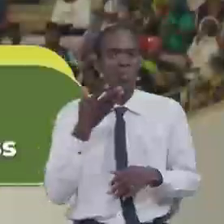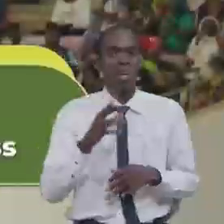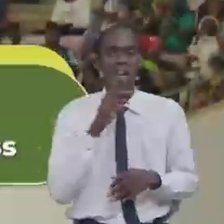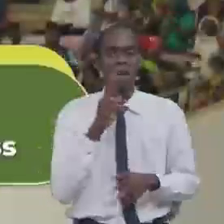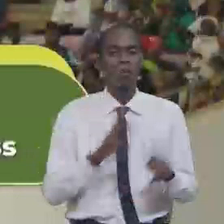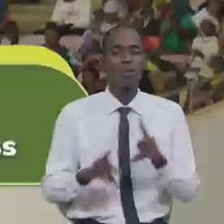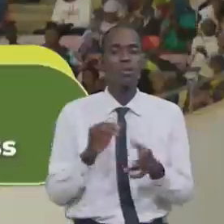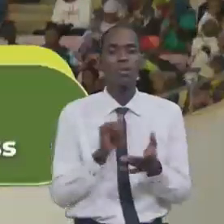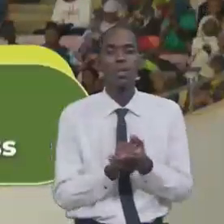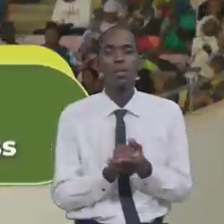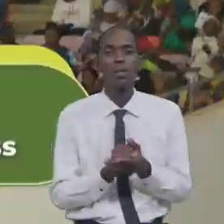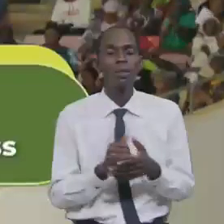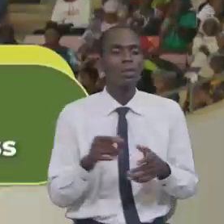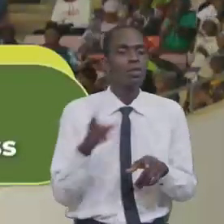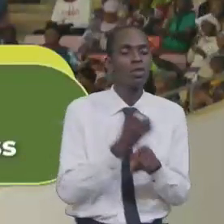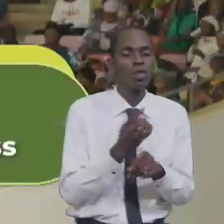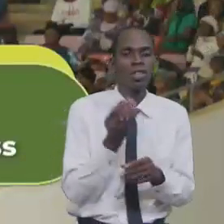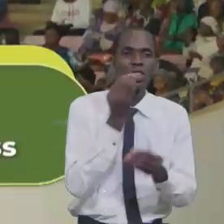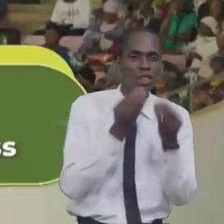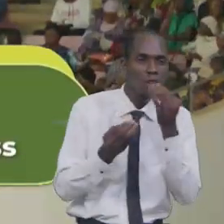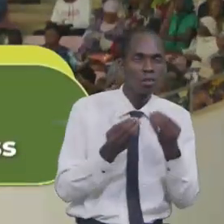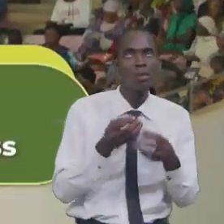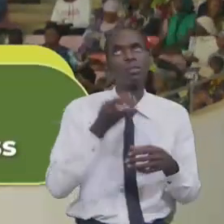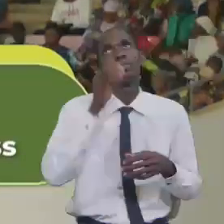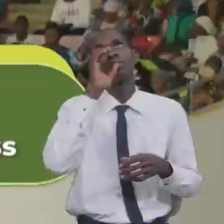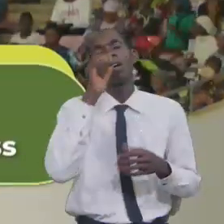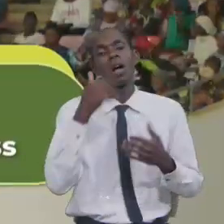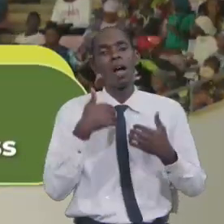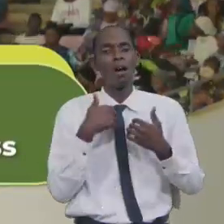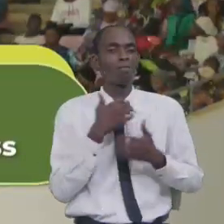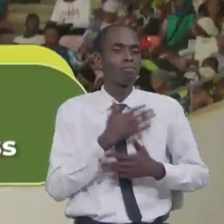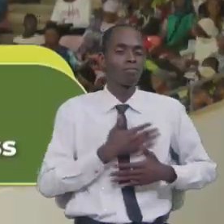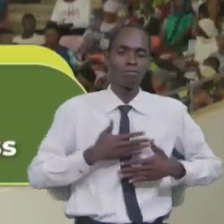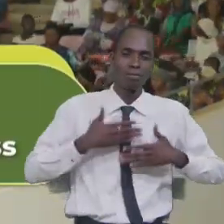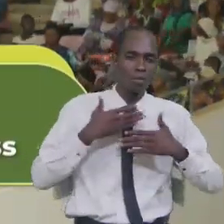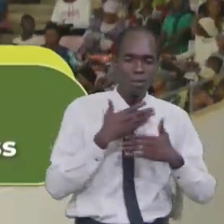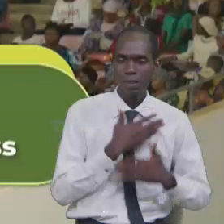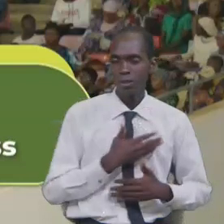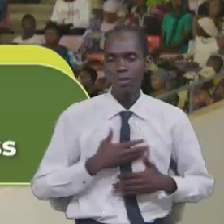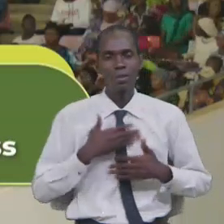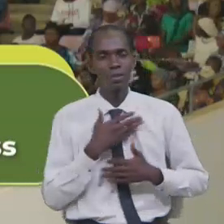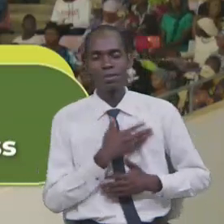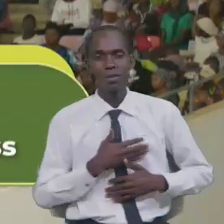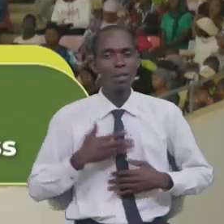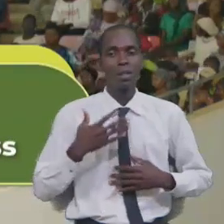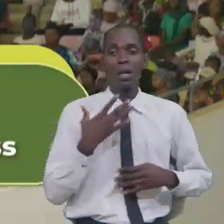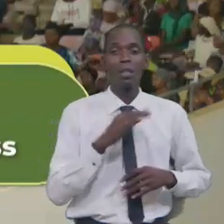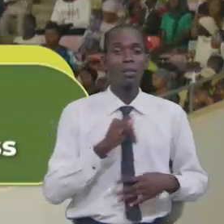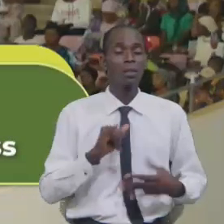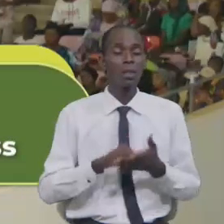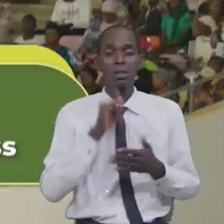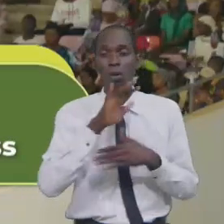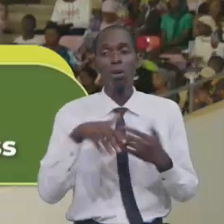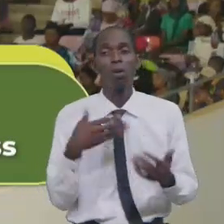know, they eat and they drink and they have pleasure and they rub flesh with flesh, and you know, that's all they do, but